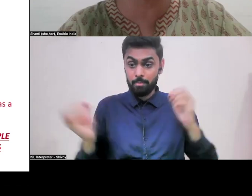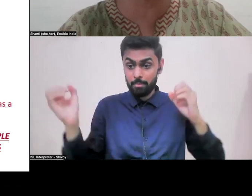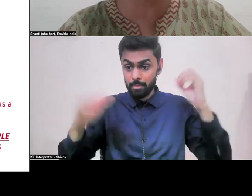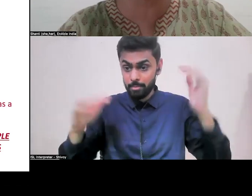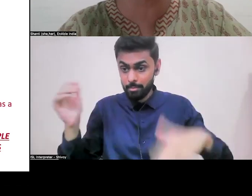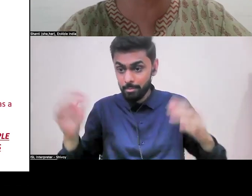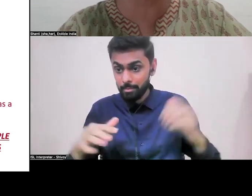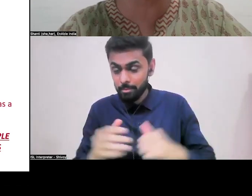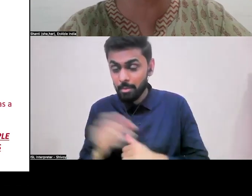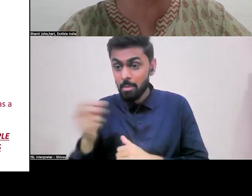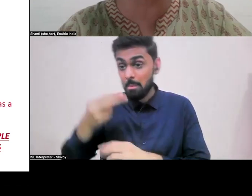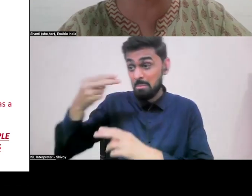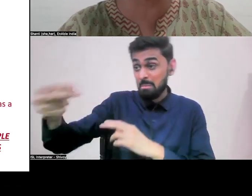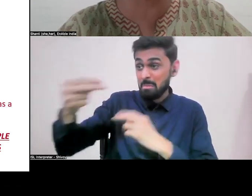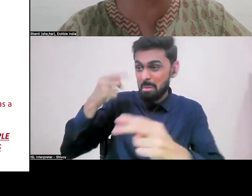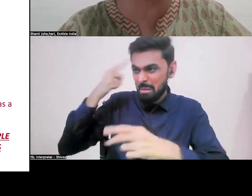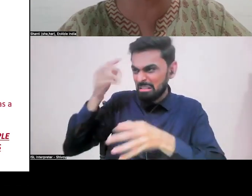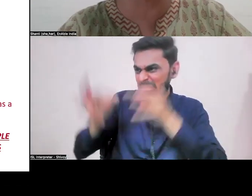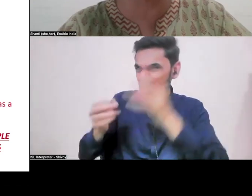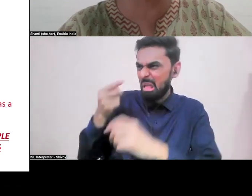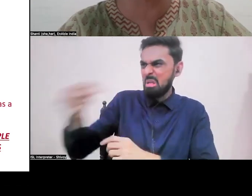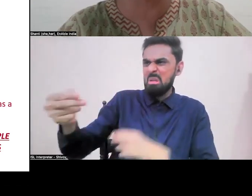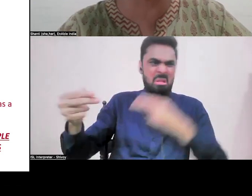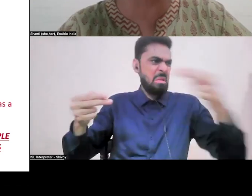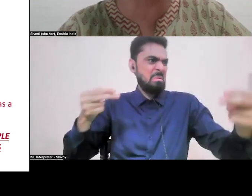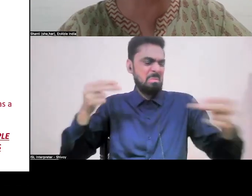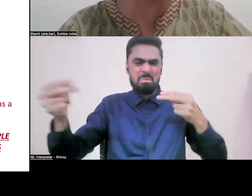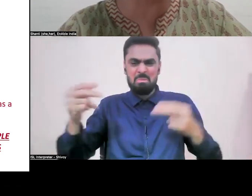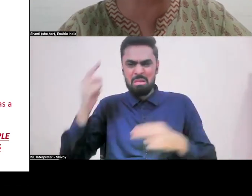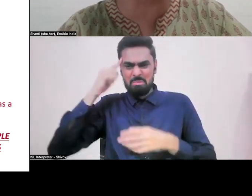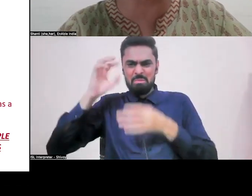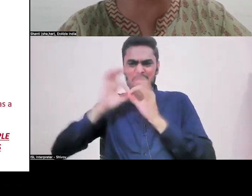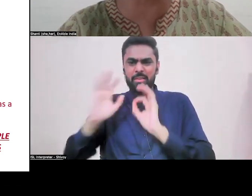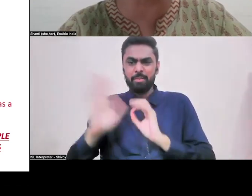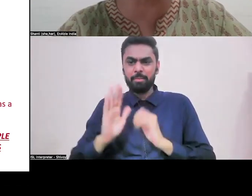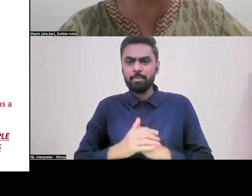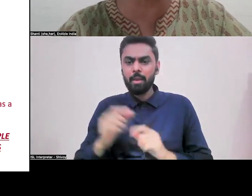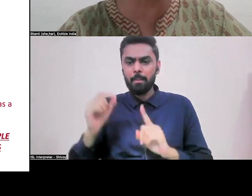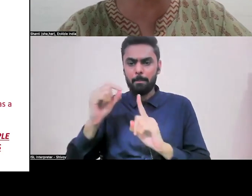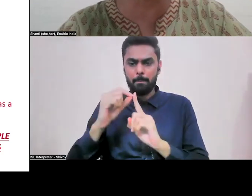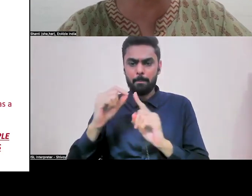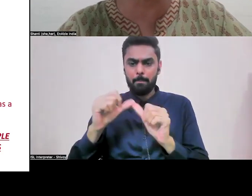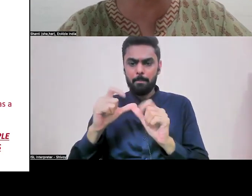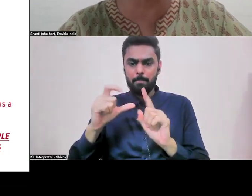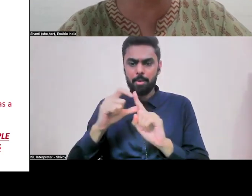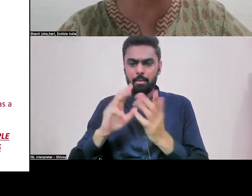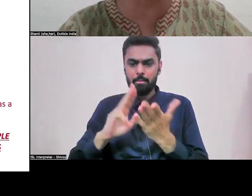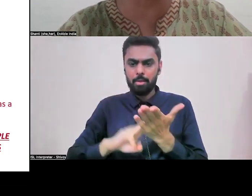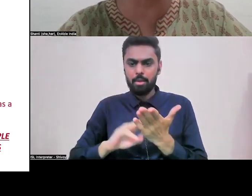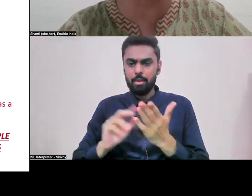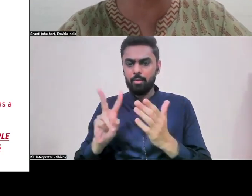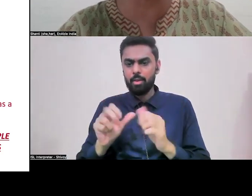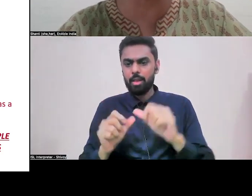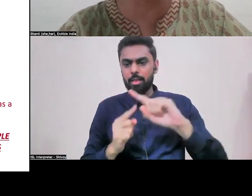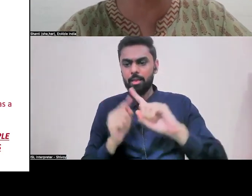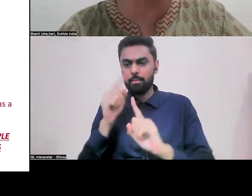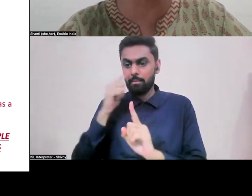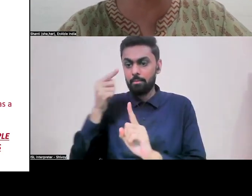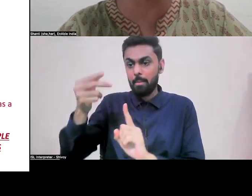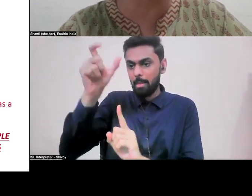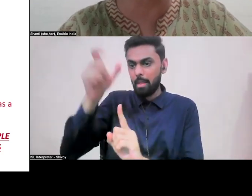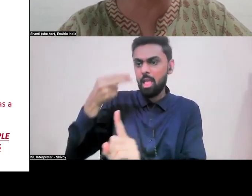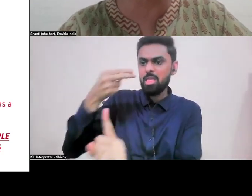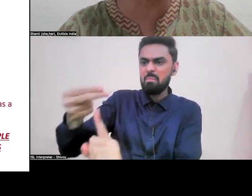says, labeling the person judgmental for this one. And what is Padmavati saying? Padmavati saying, labeling the